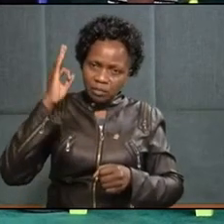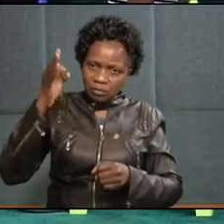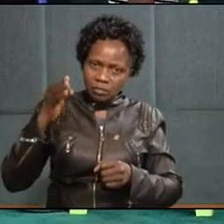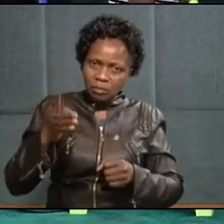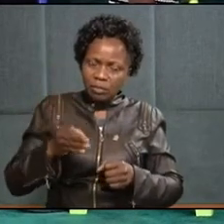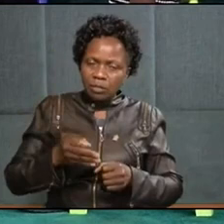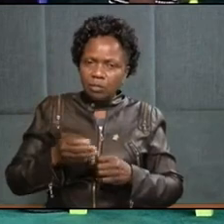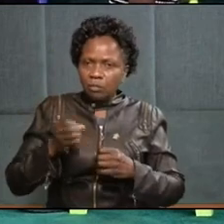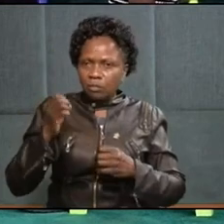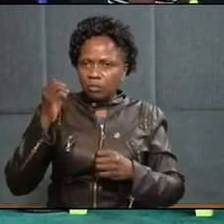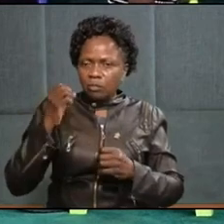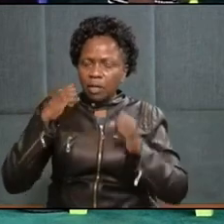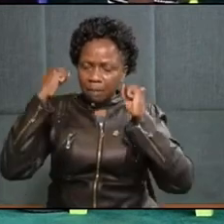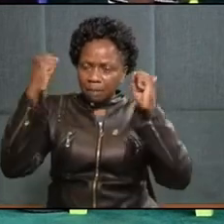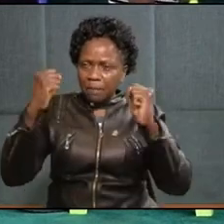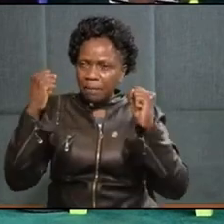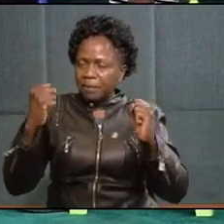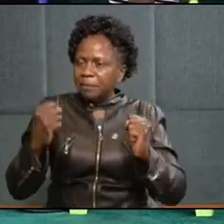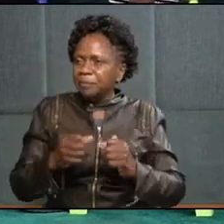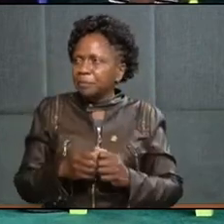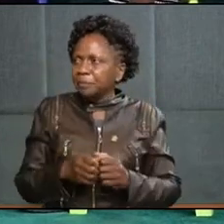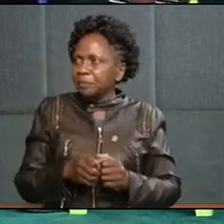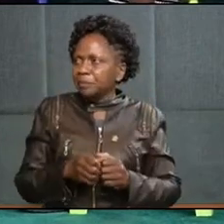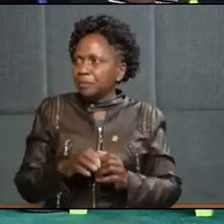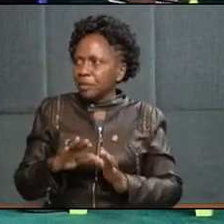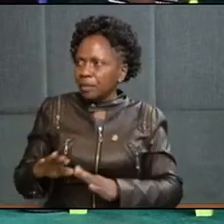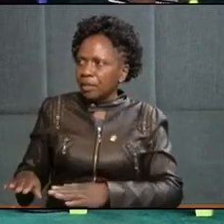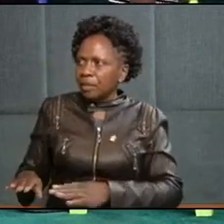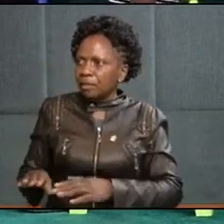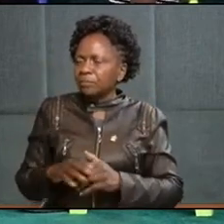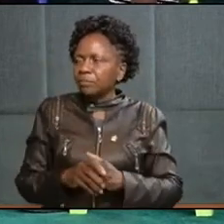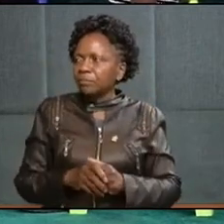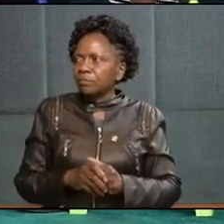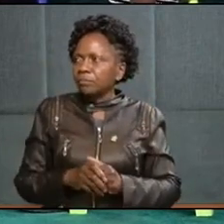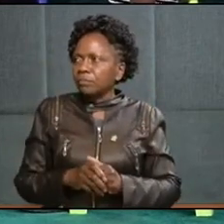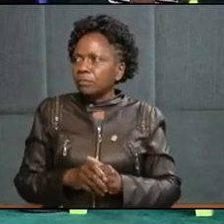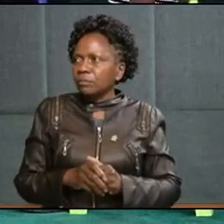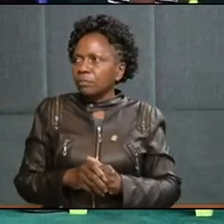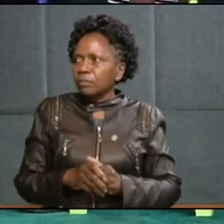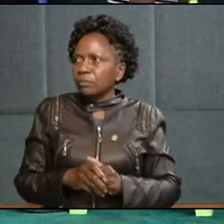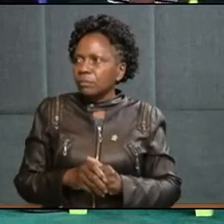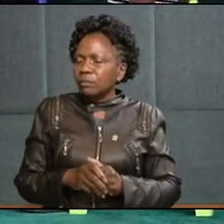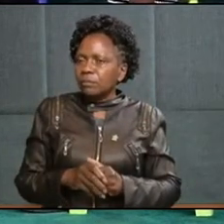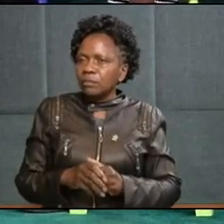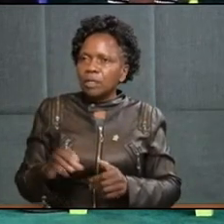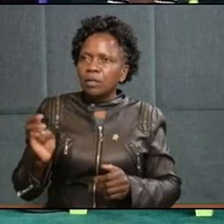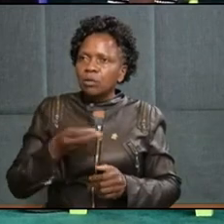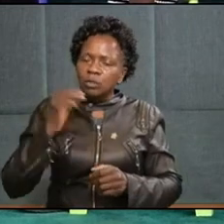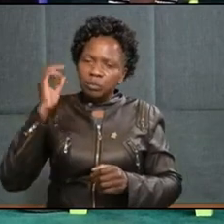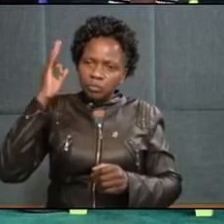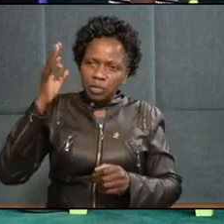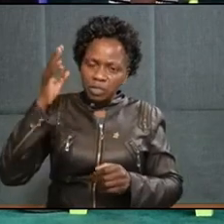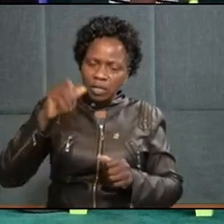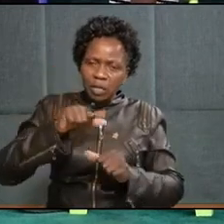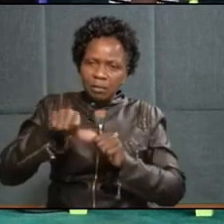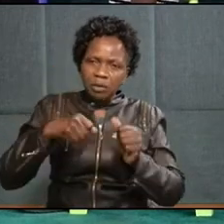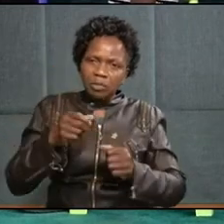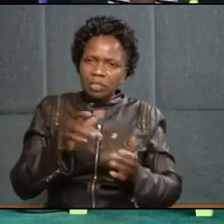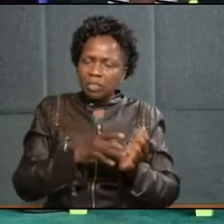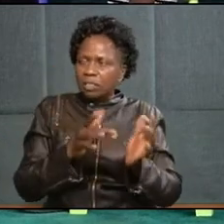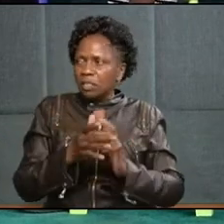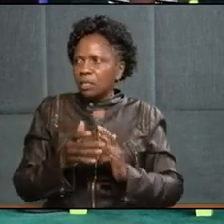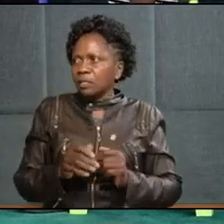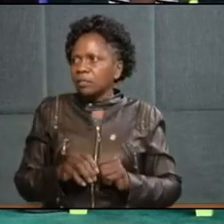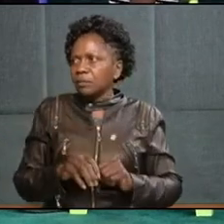with boldness and power. And what about you, Sarah? He was preaching all about Jesus. Yes, he